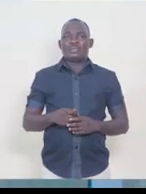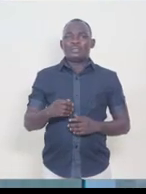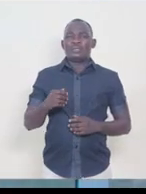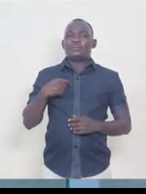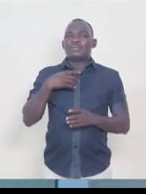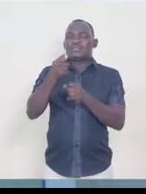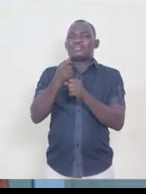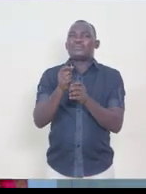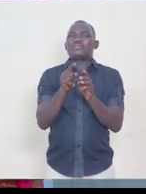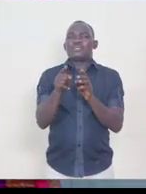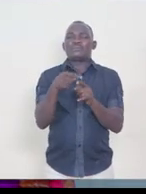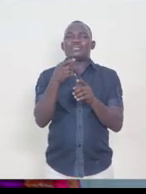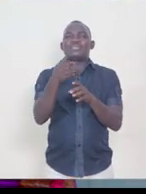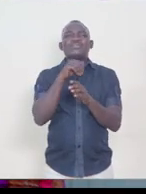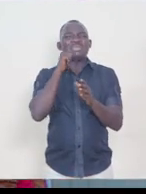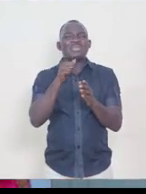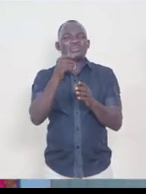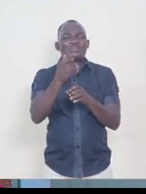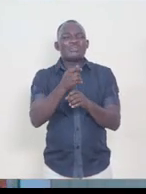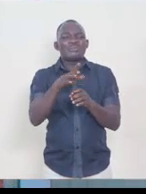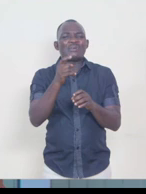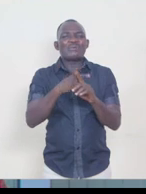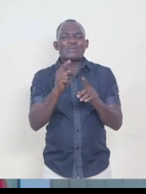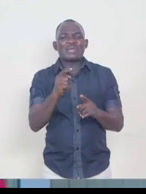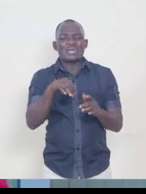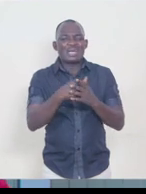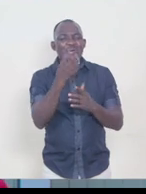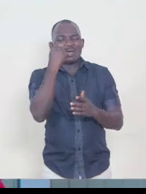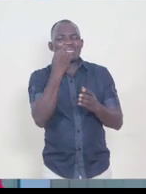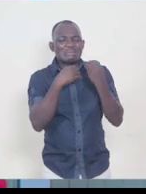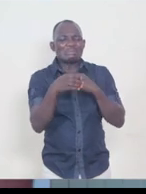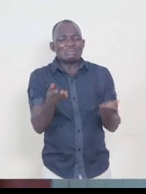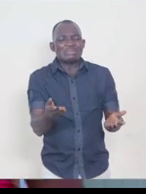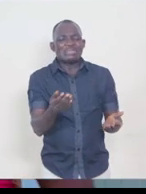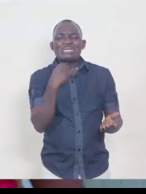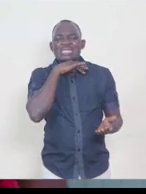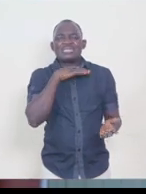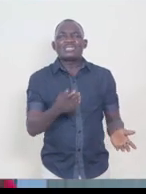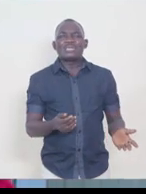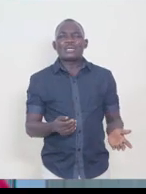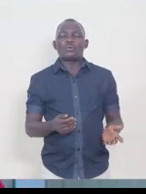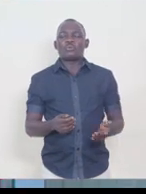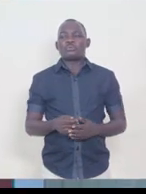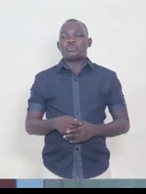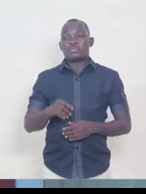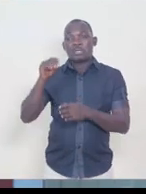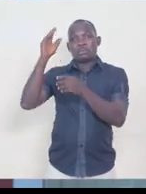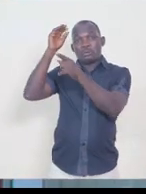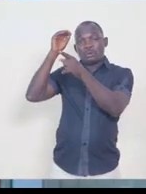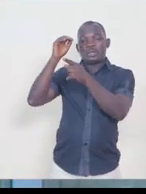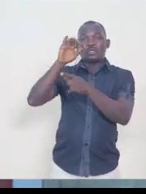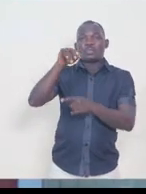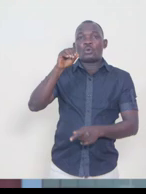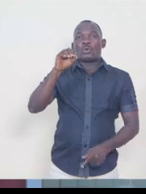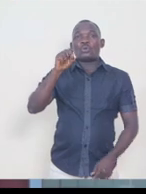text about the new girl. Where did you find her and why was she eating like that so early this morning? In Joshua's office. Which